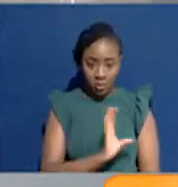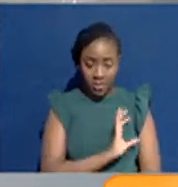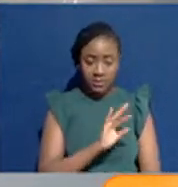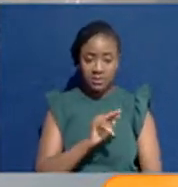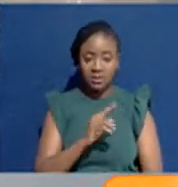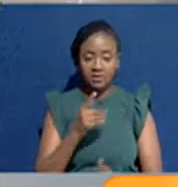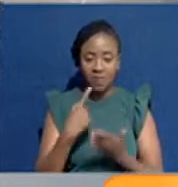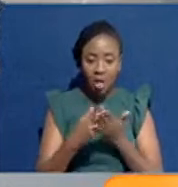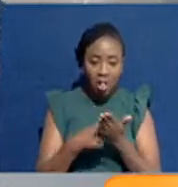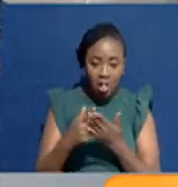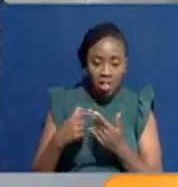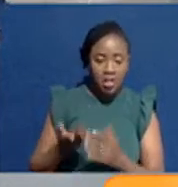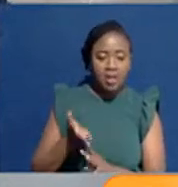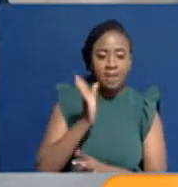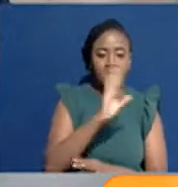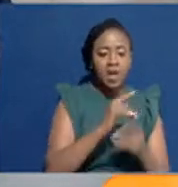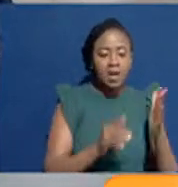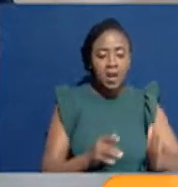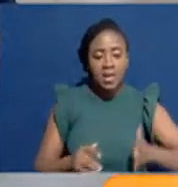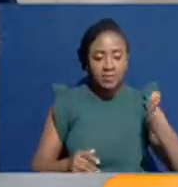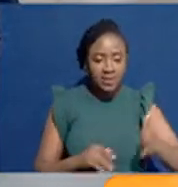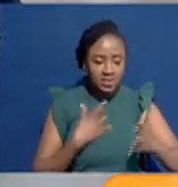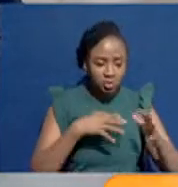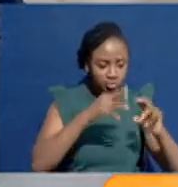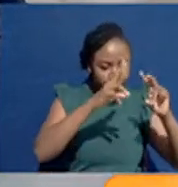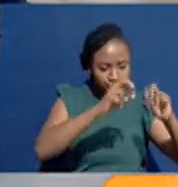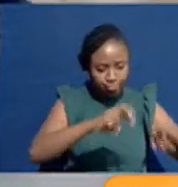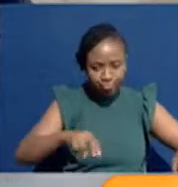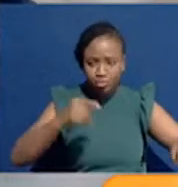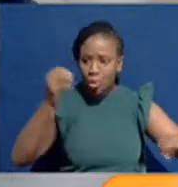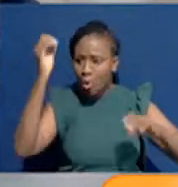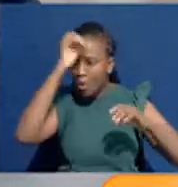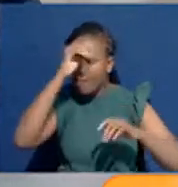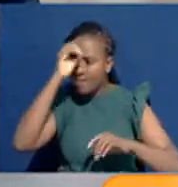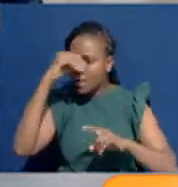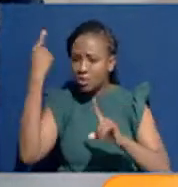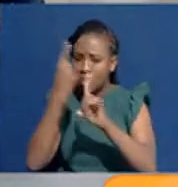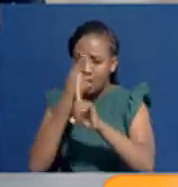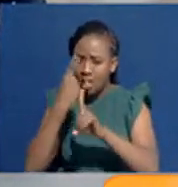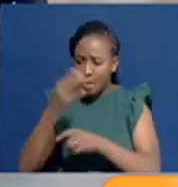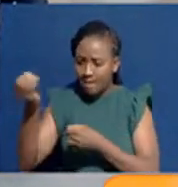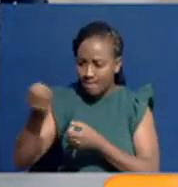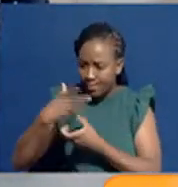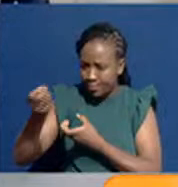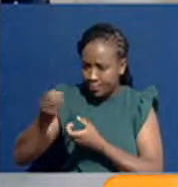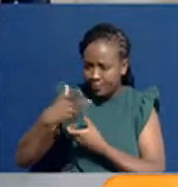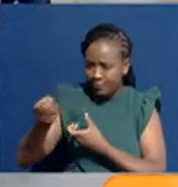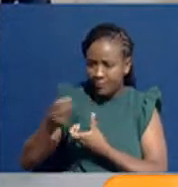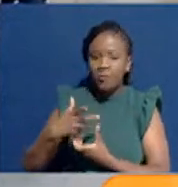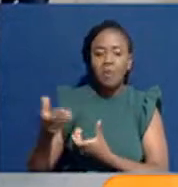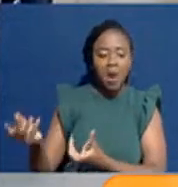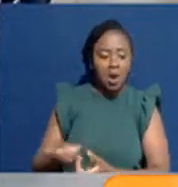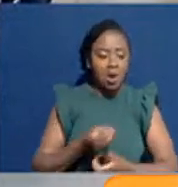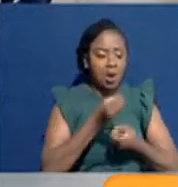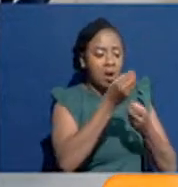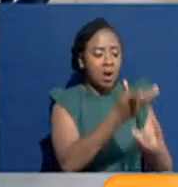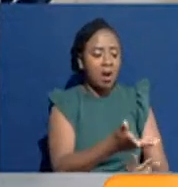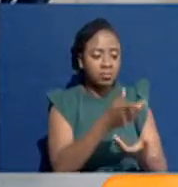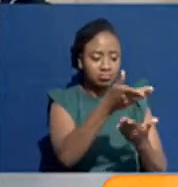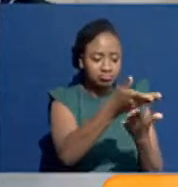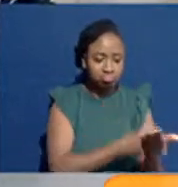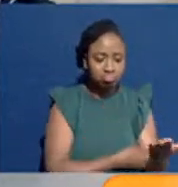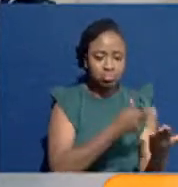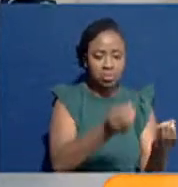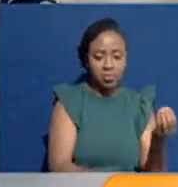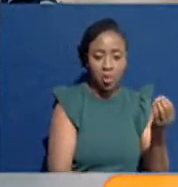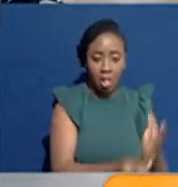to look at the feedback they've received from stakeholders, from the members of the public, and are moving to the next step. If you were to sit